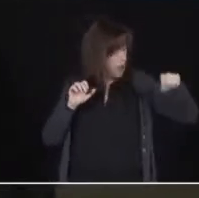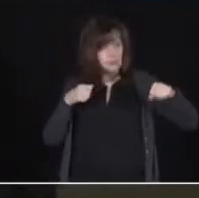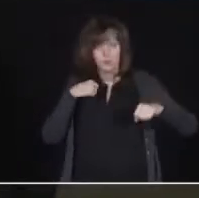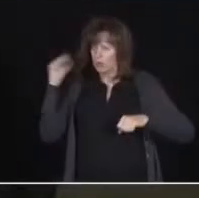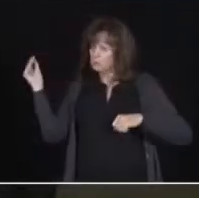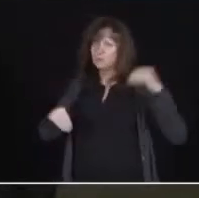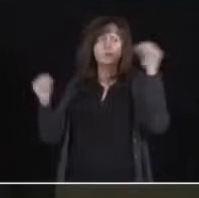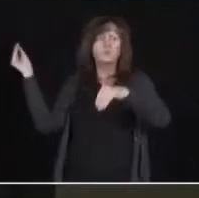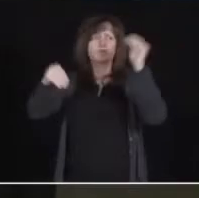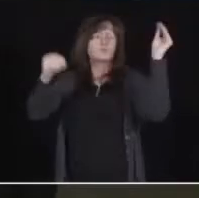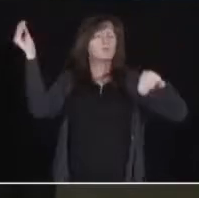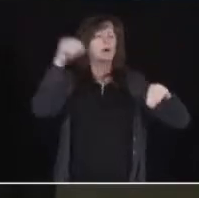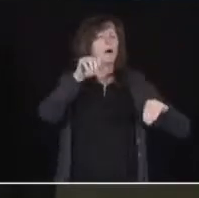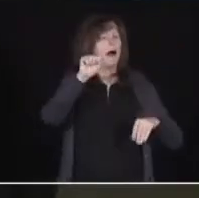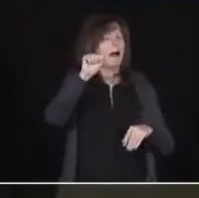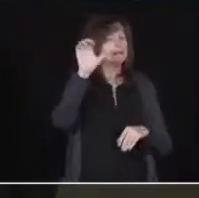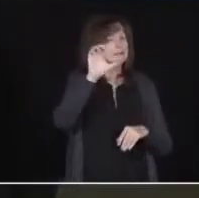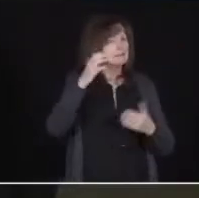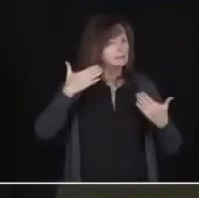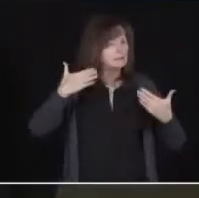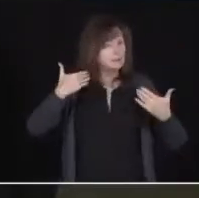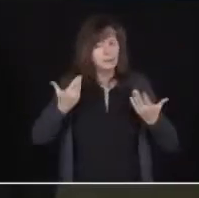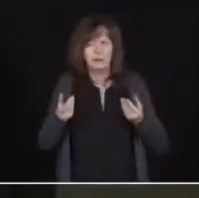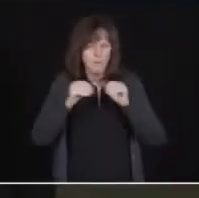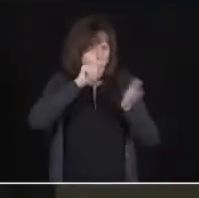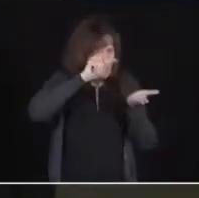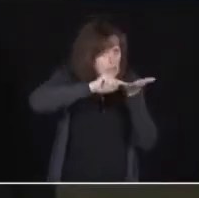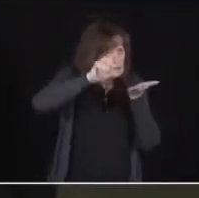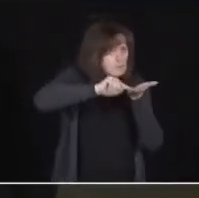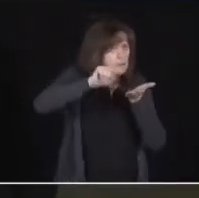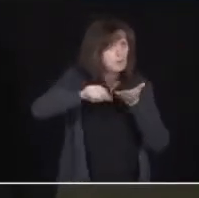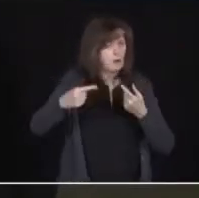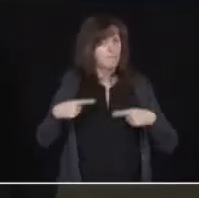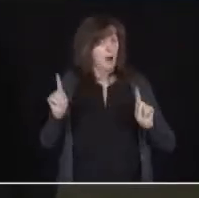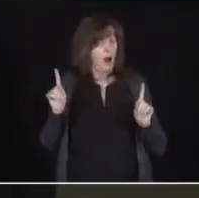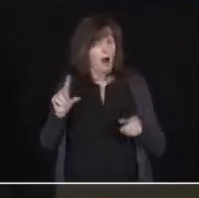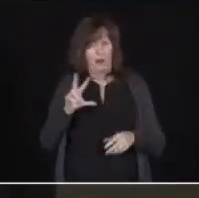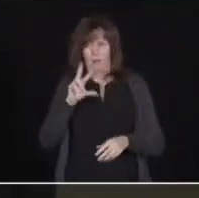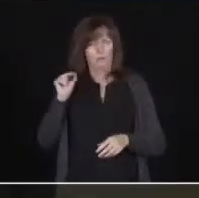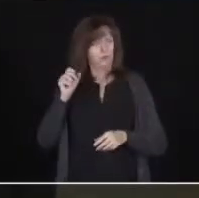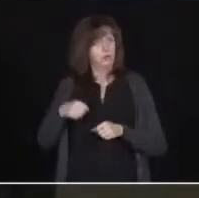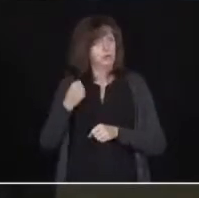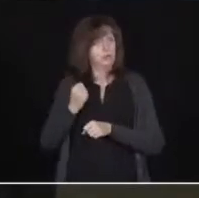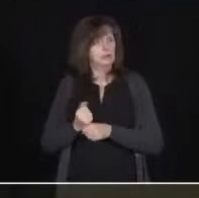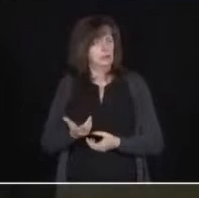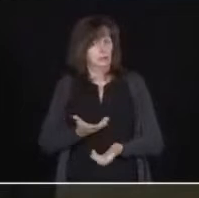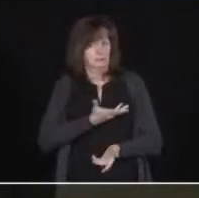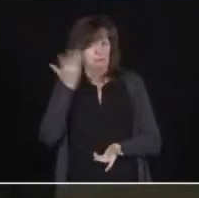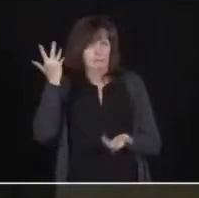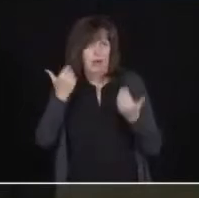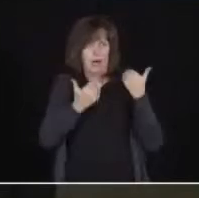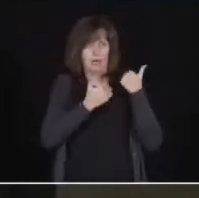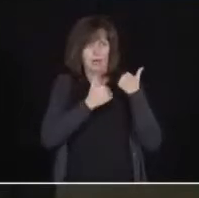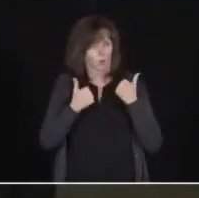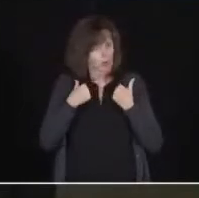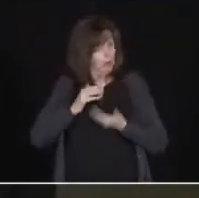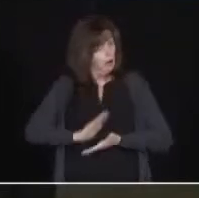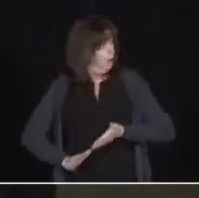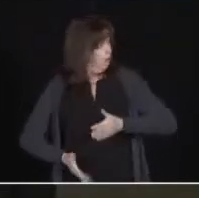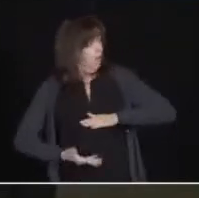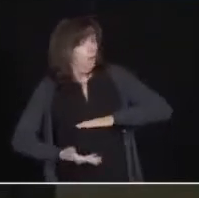They're being held accountable for the first time in 30, 40 years. And I will not stop until these families get